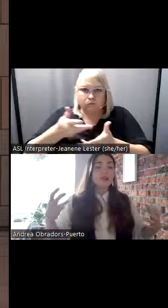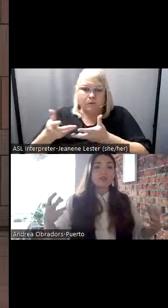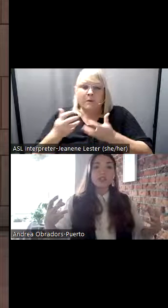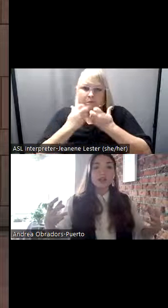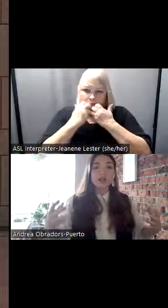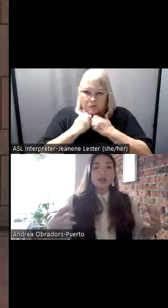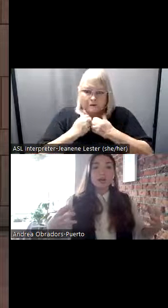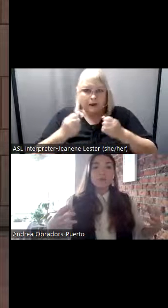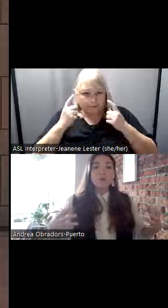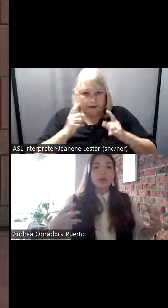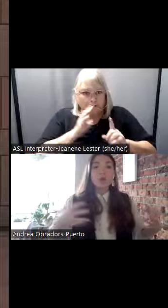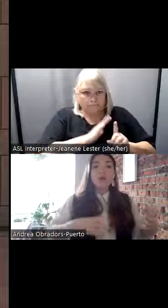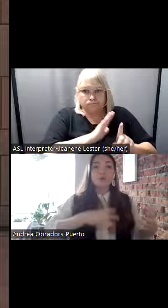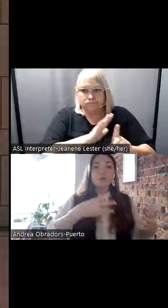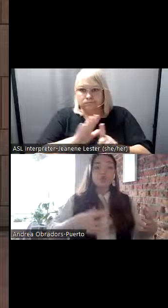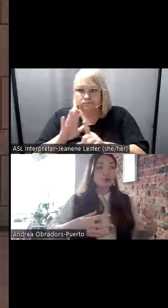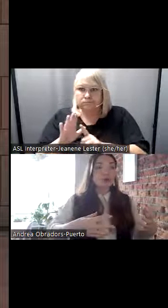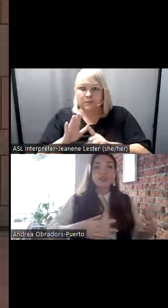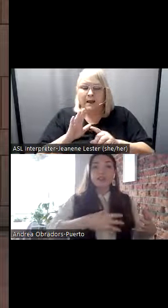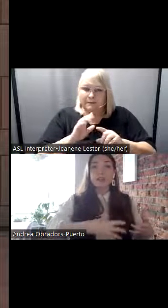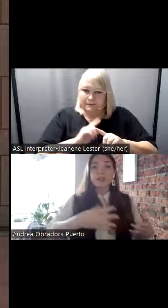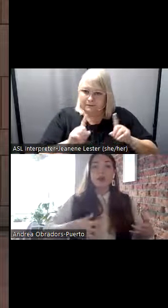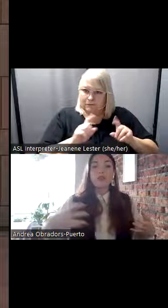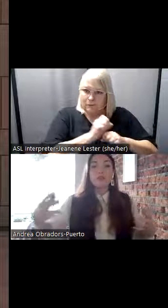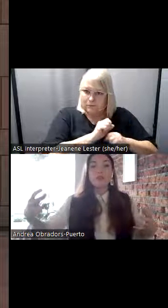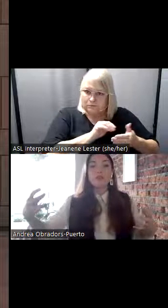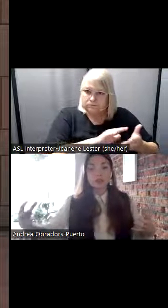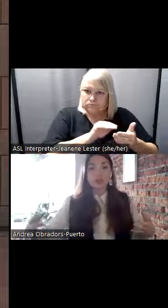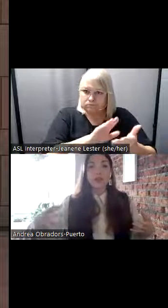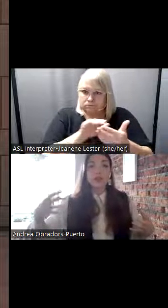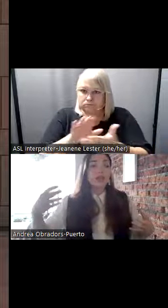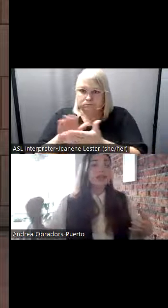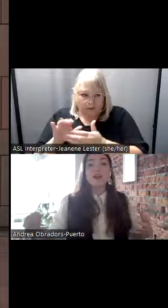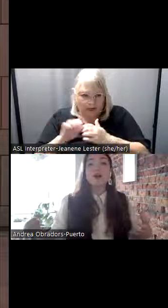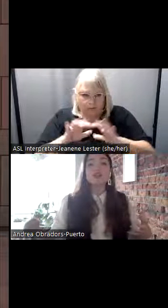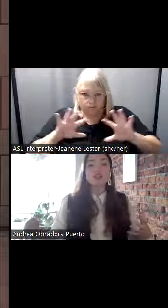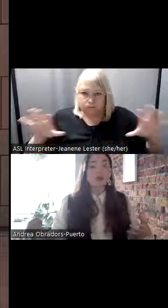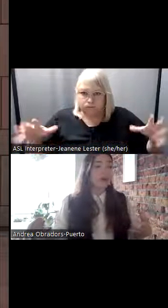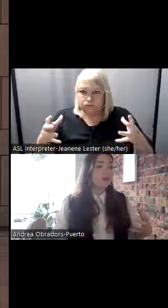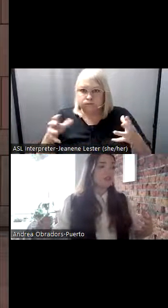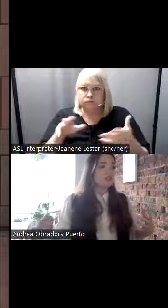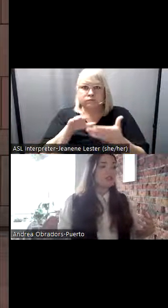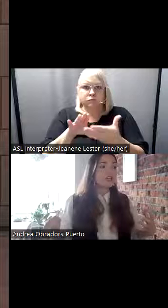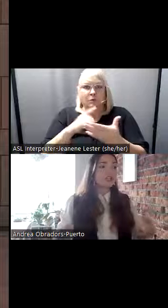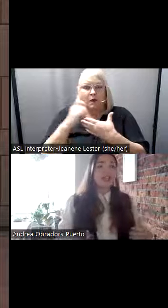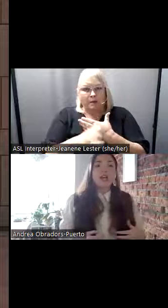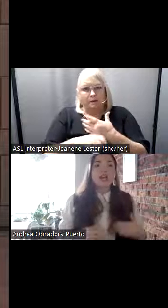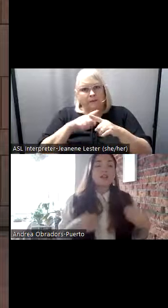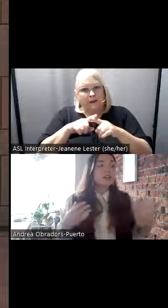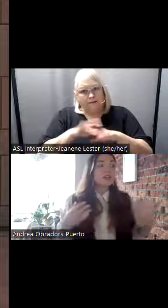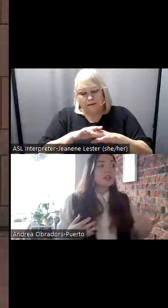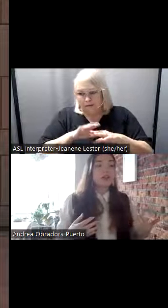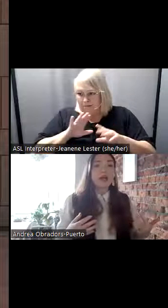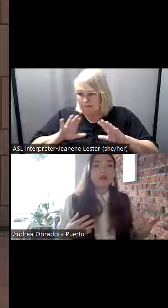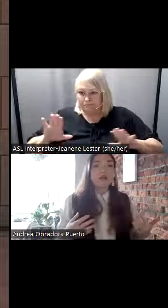that and understand how we can approach a project depending on the different inside cultures that we have in the organization.